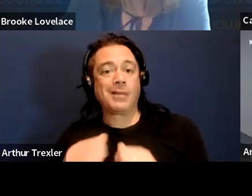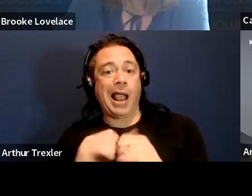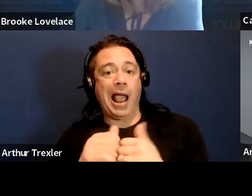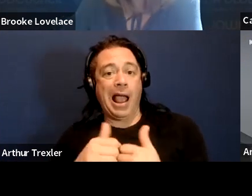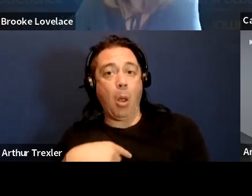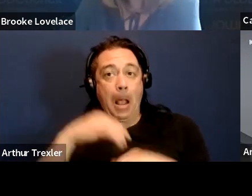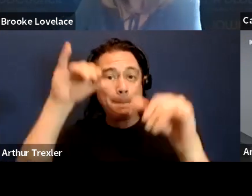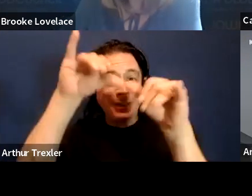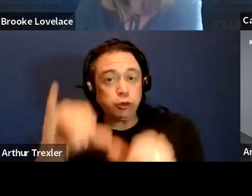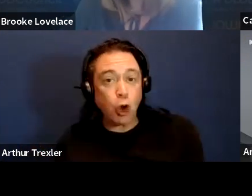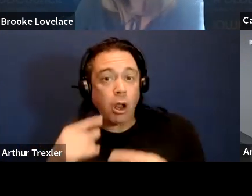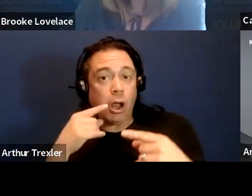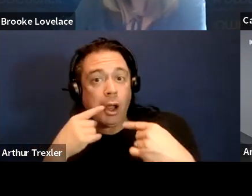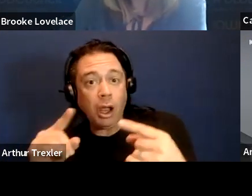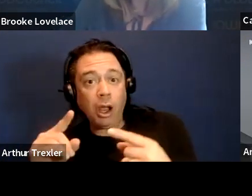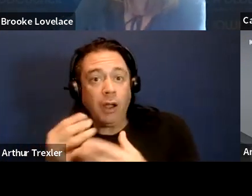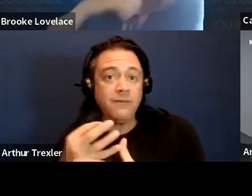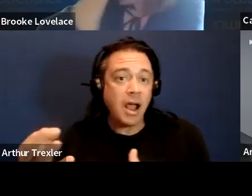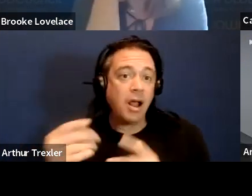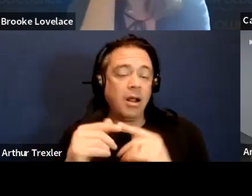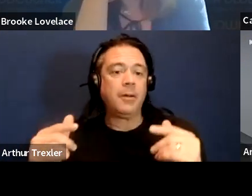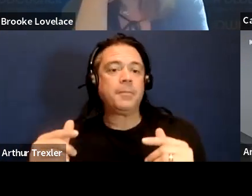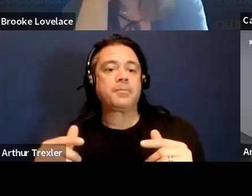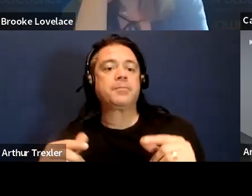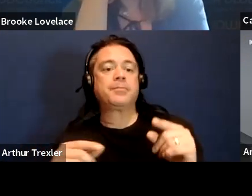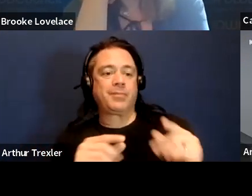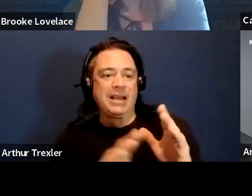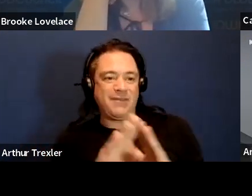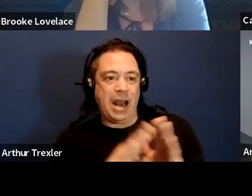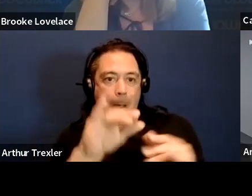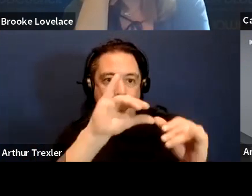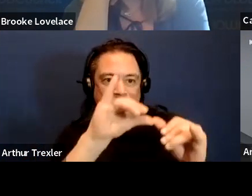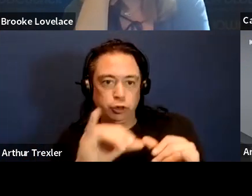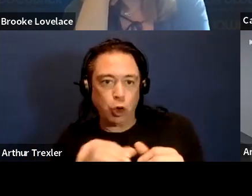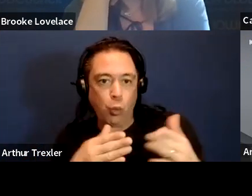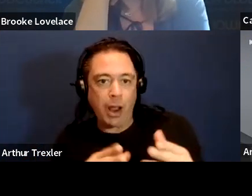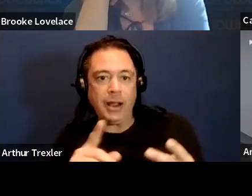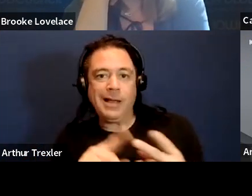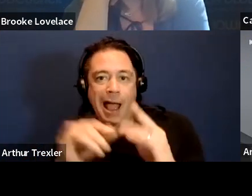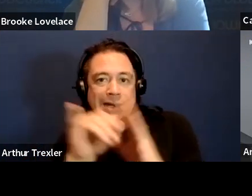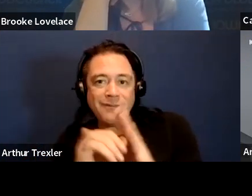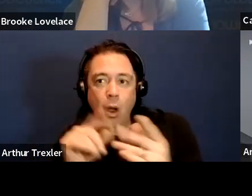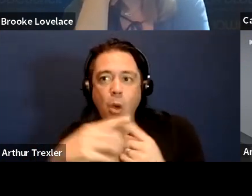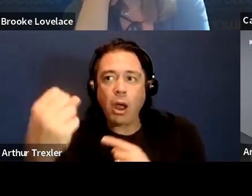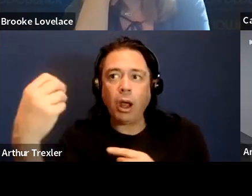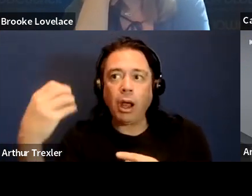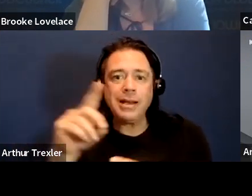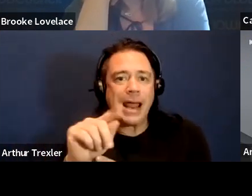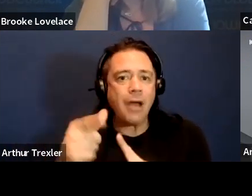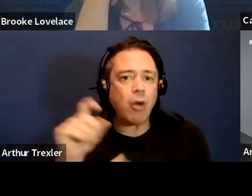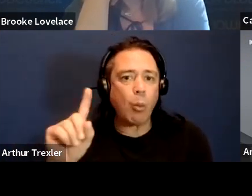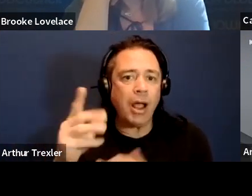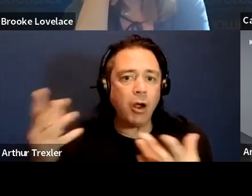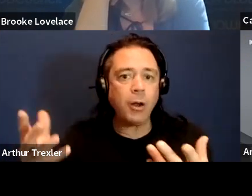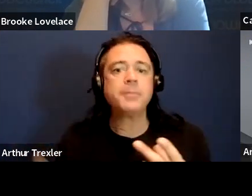that is through defining our measures, identifying the data sources and reporting methods